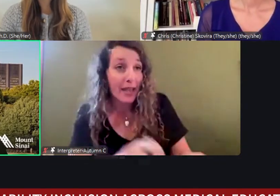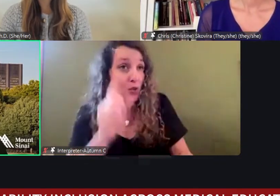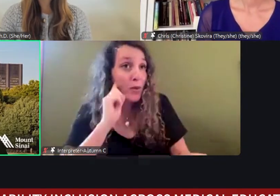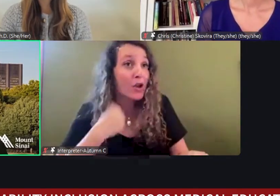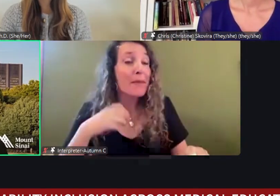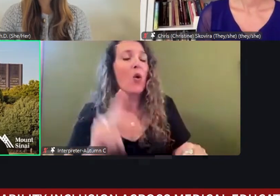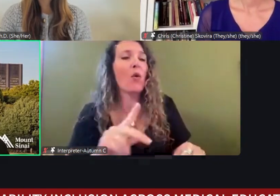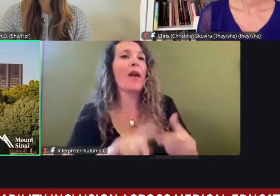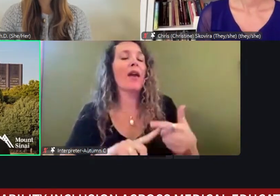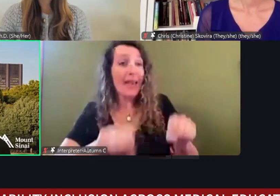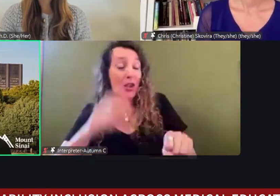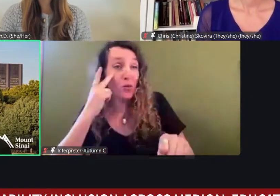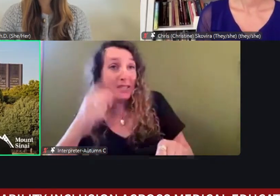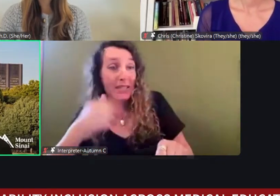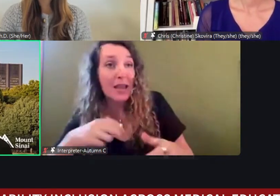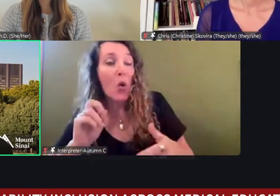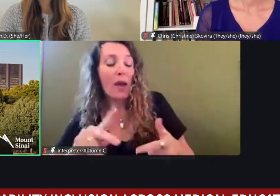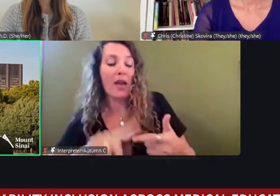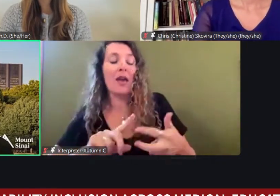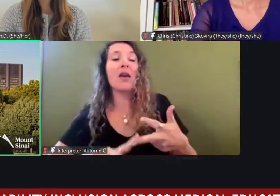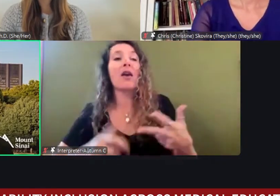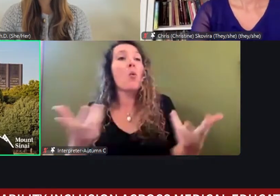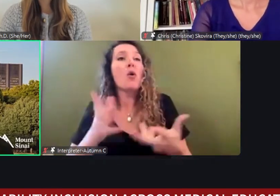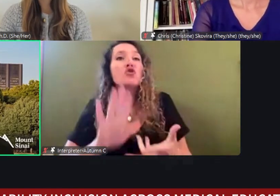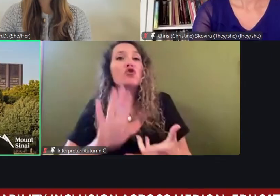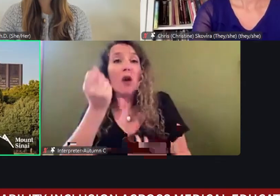okay? What's your understanding about what's